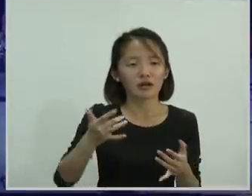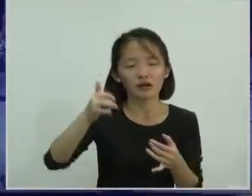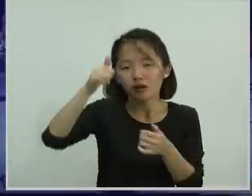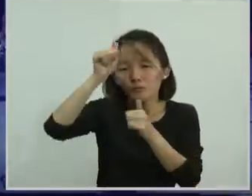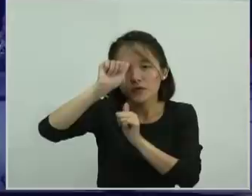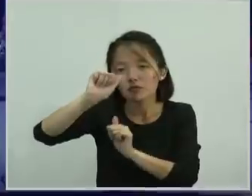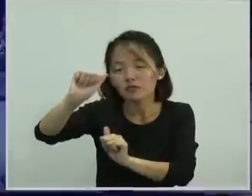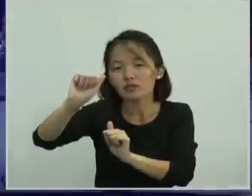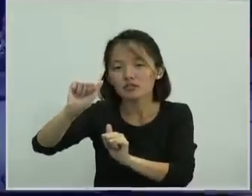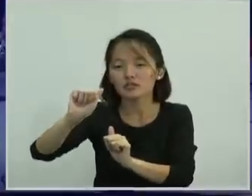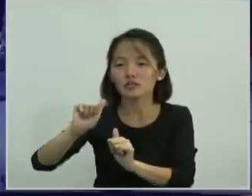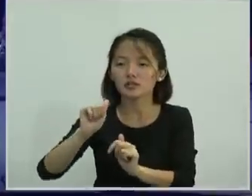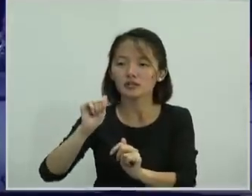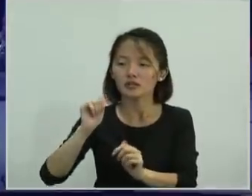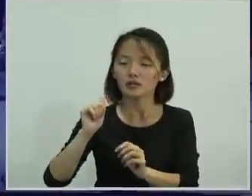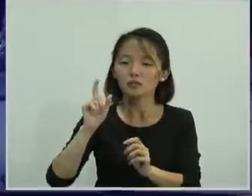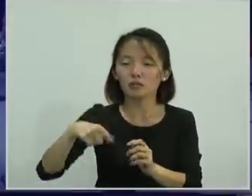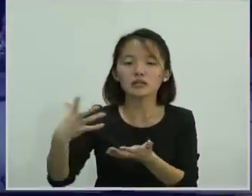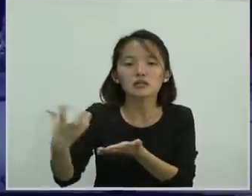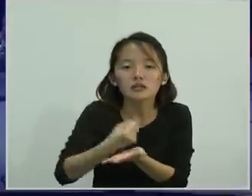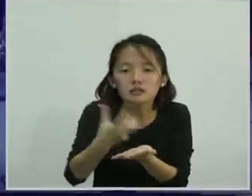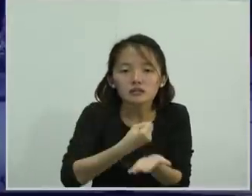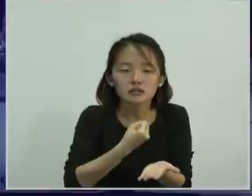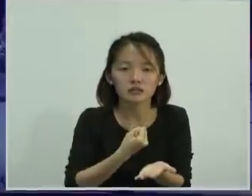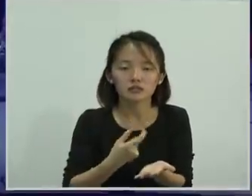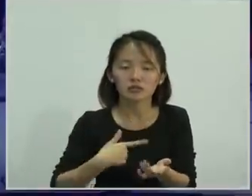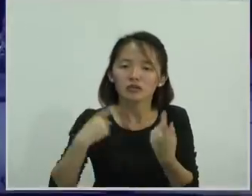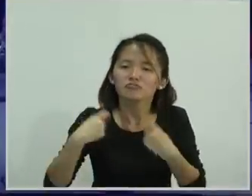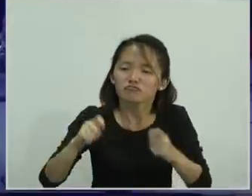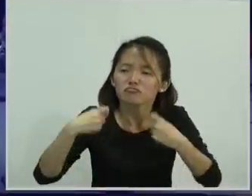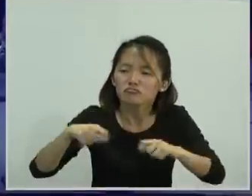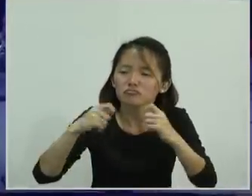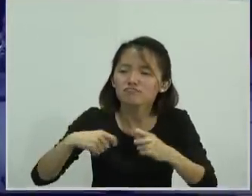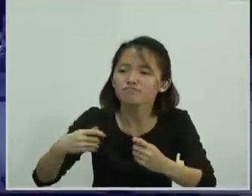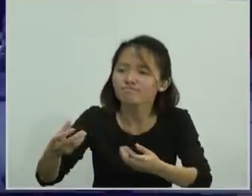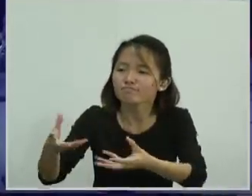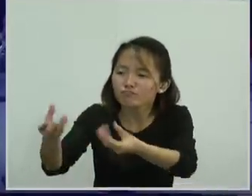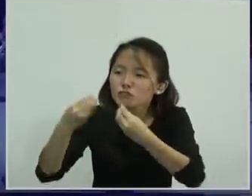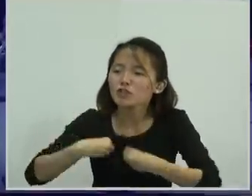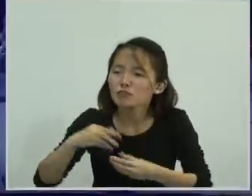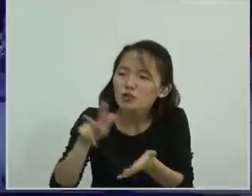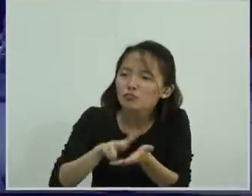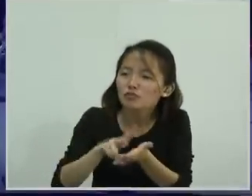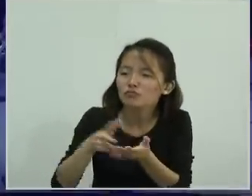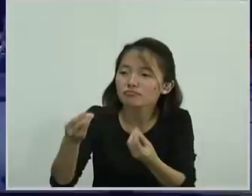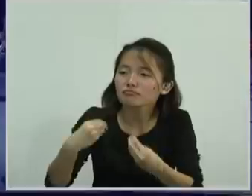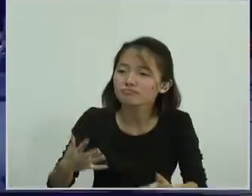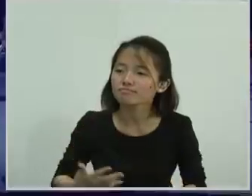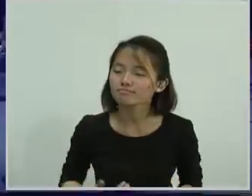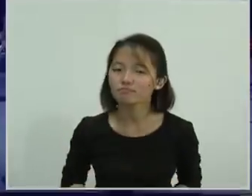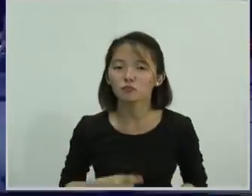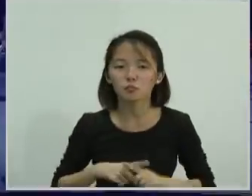trying so hard to gain approval. But with God, you don't have to.